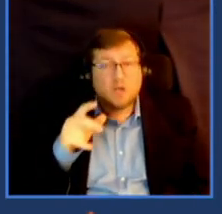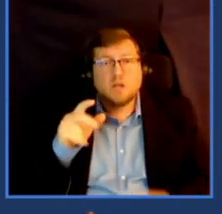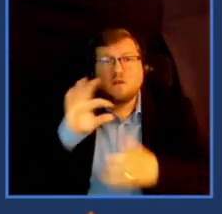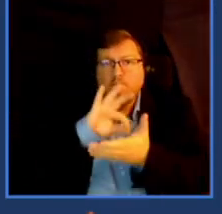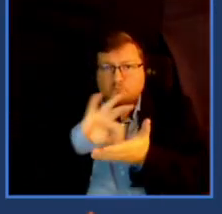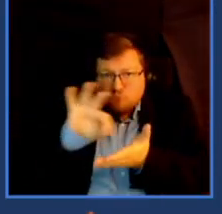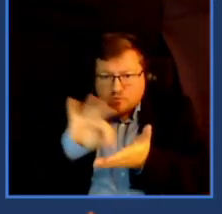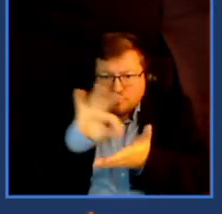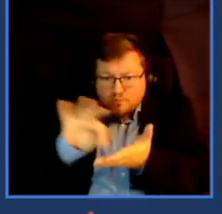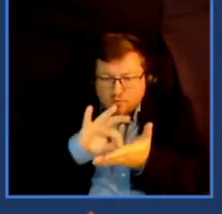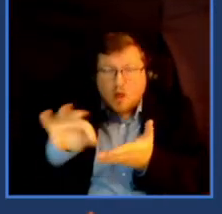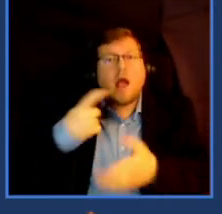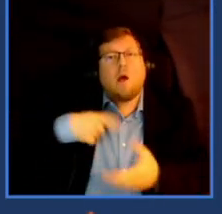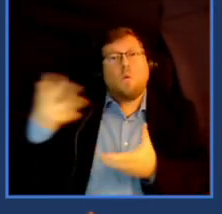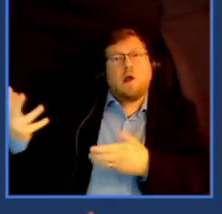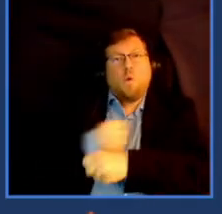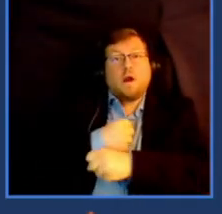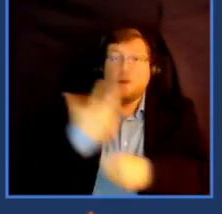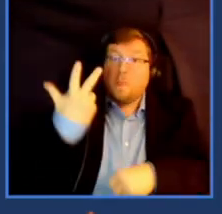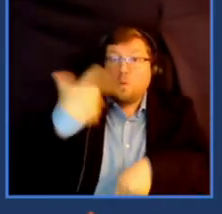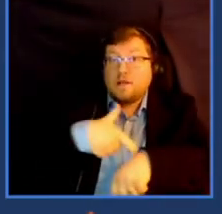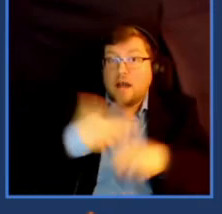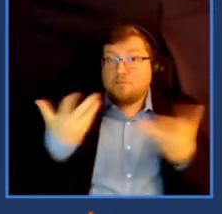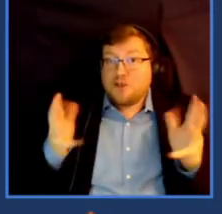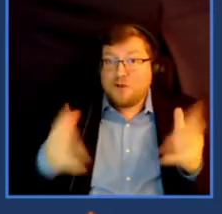We won three times here.